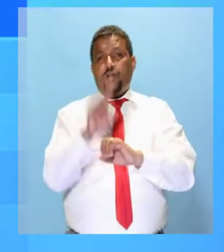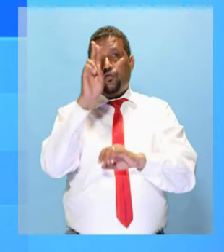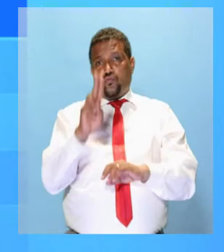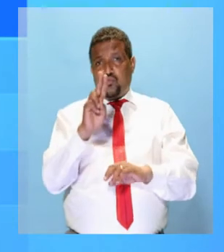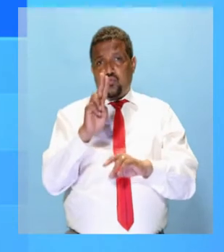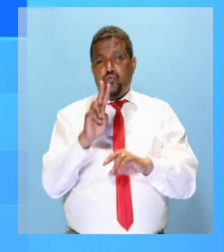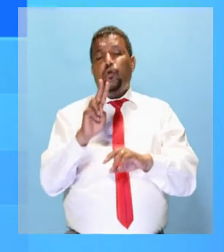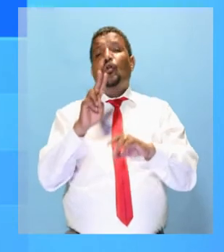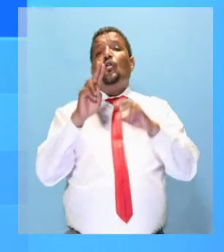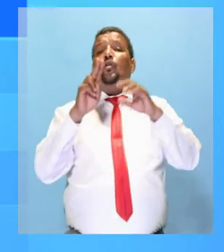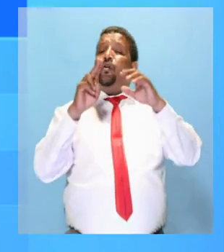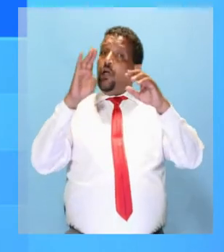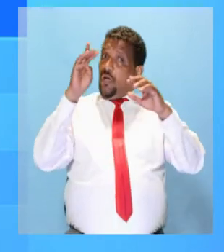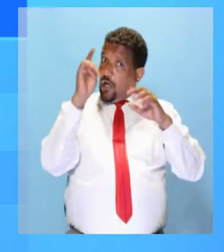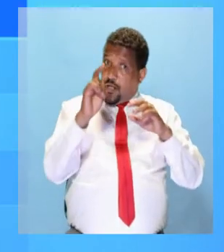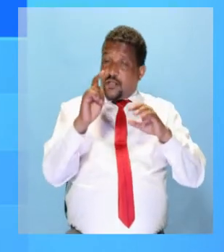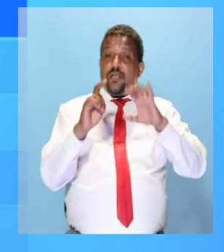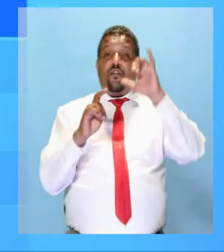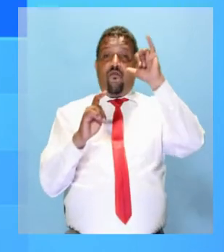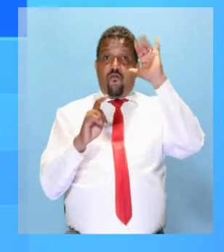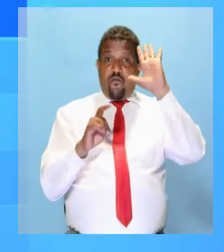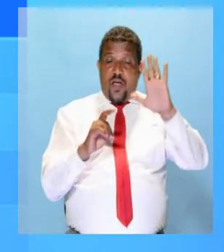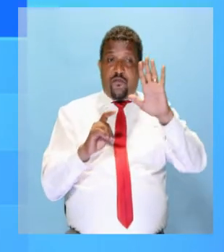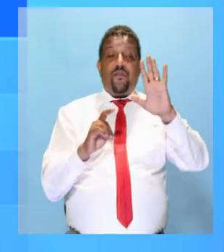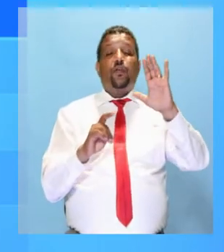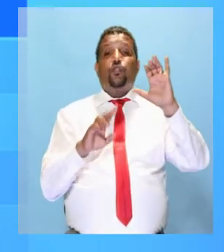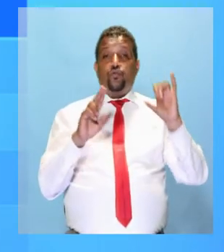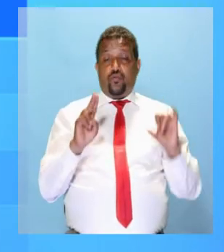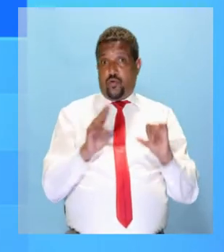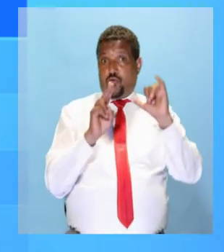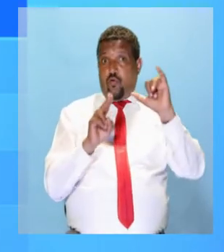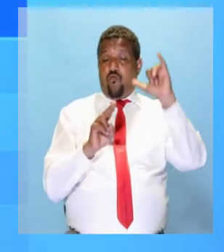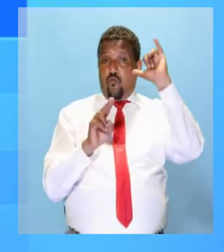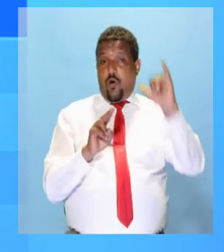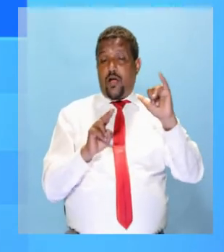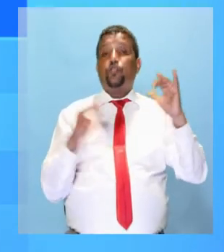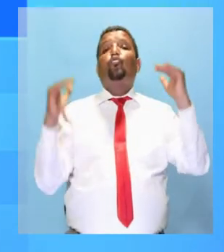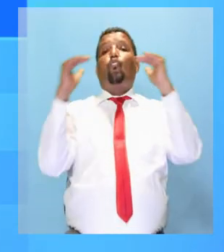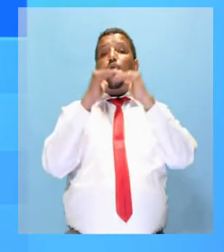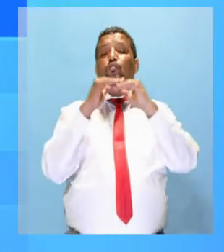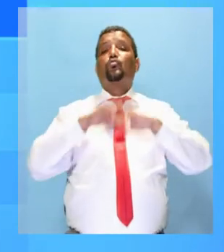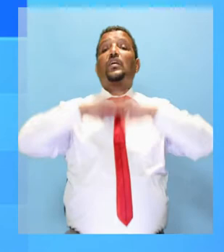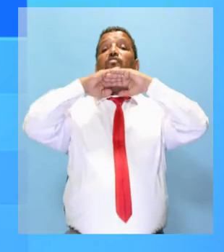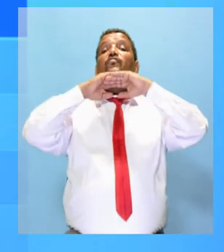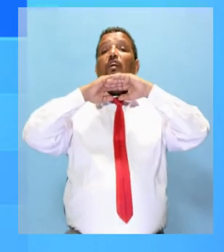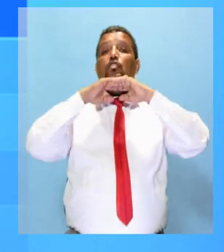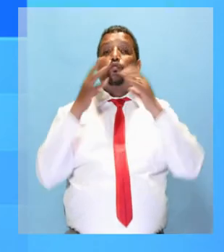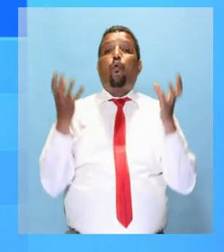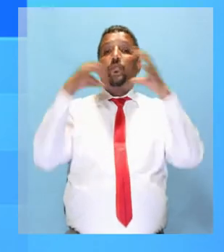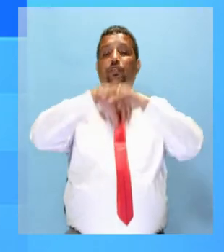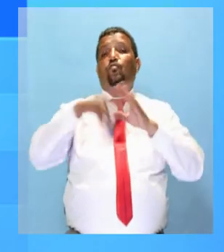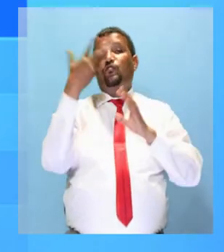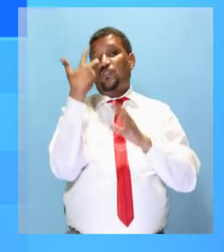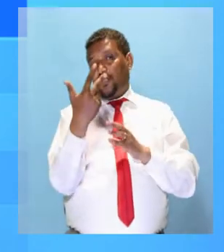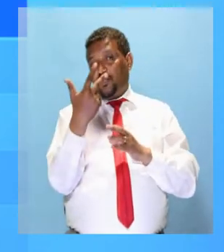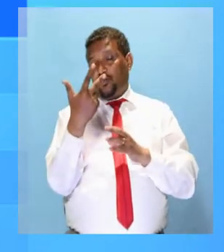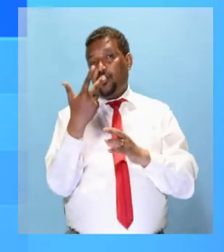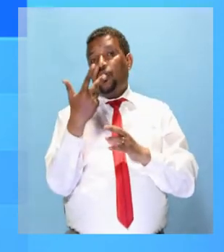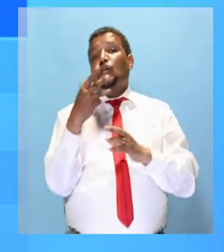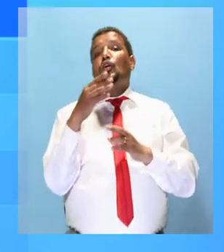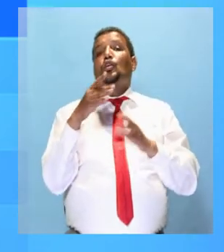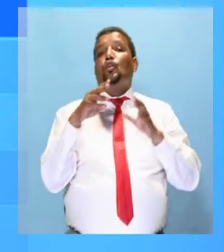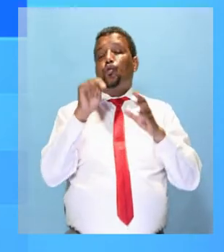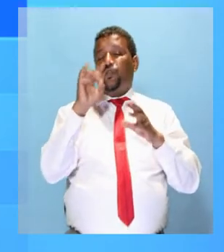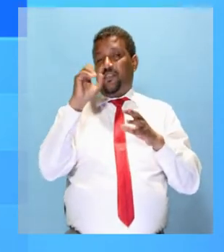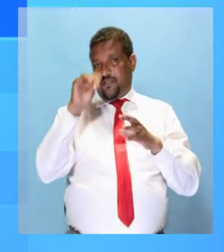X and 5 units of Y is always equal to the satisfaction that he got from the combination of 3 units of X and 3 units of